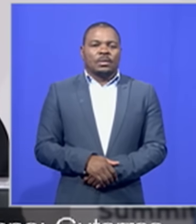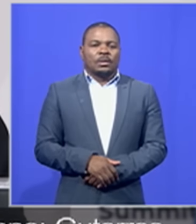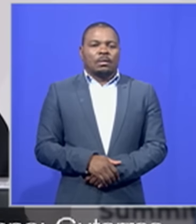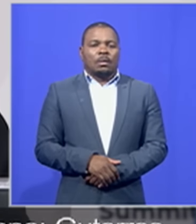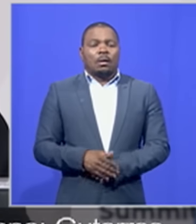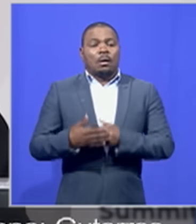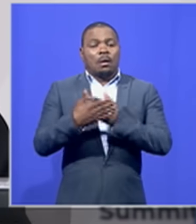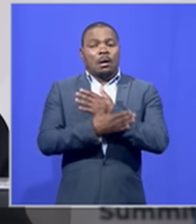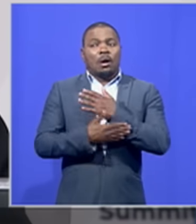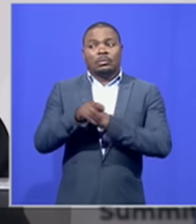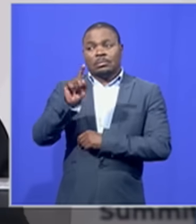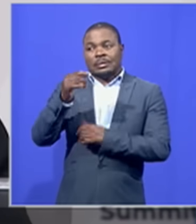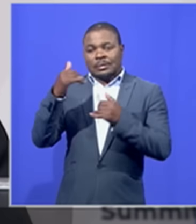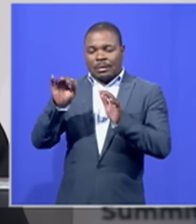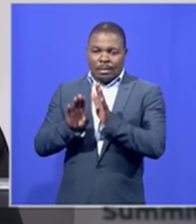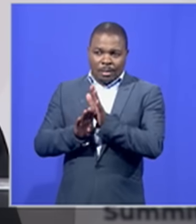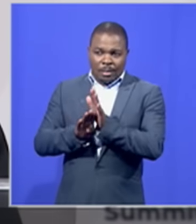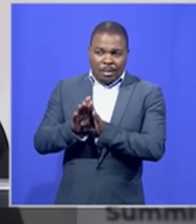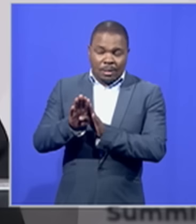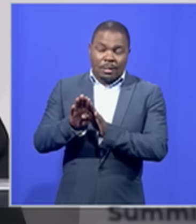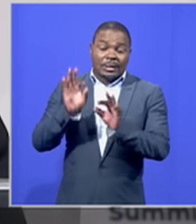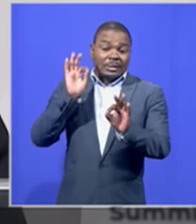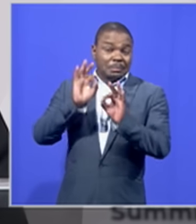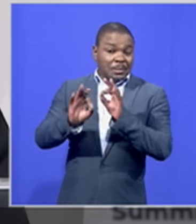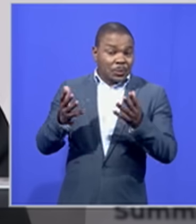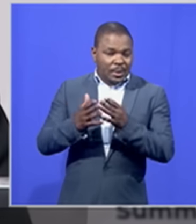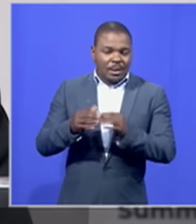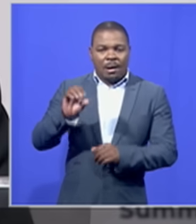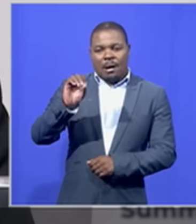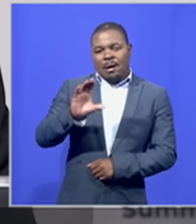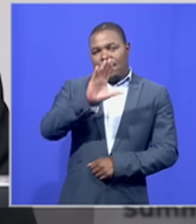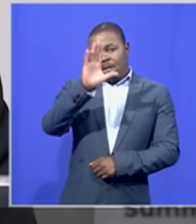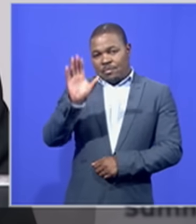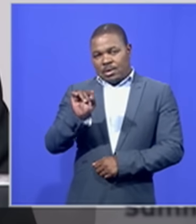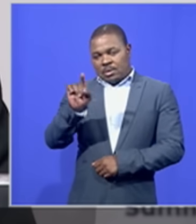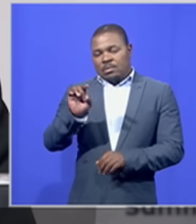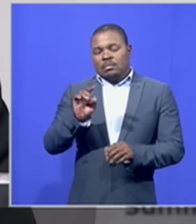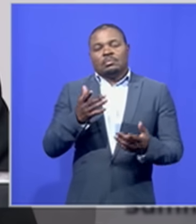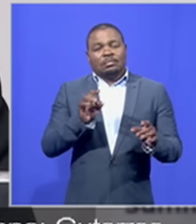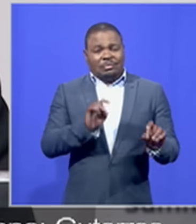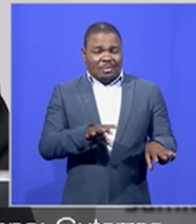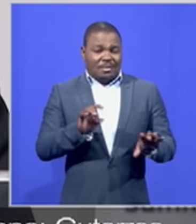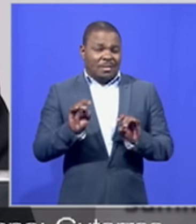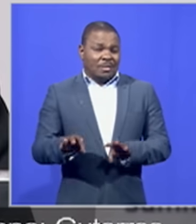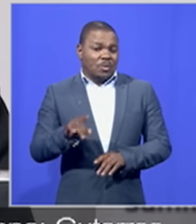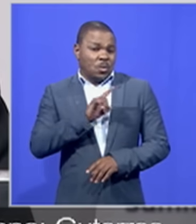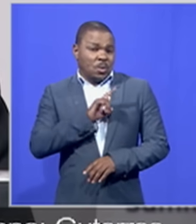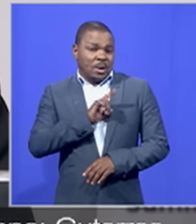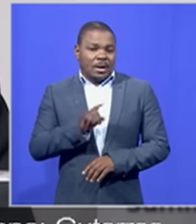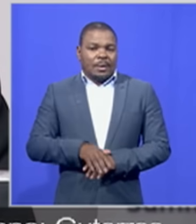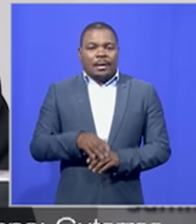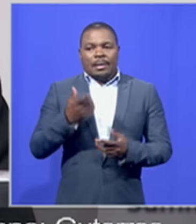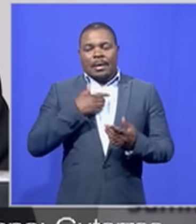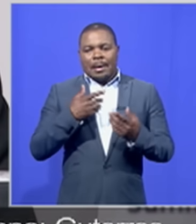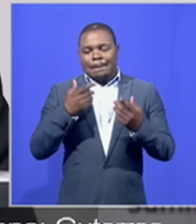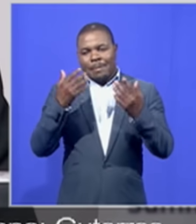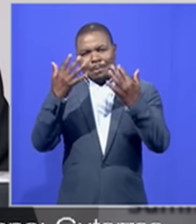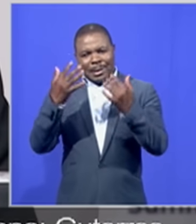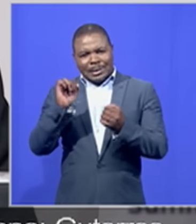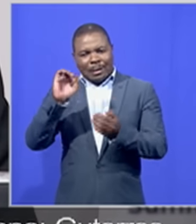Developing countries, in particular in Africa, are suffering from a perfect storm of shrinking fiscal